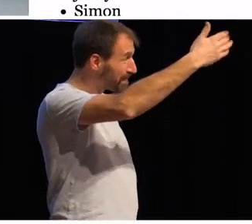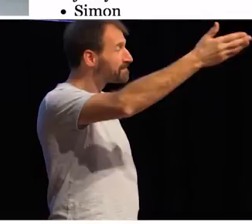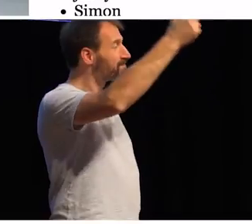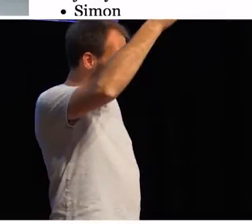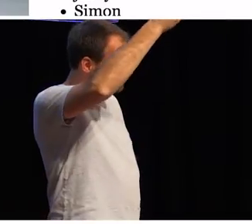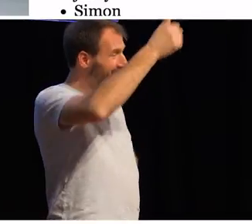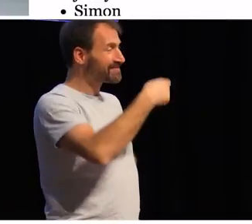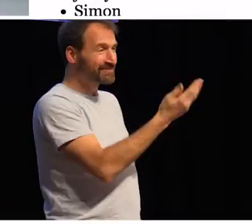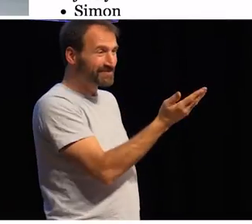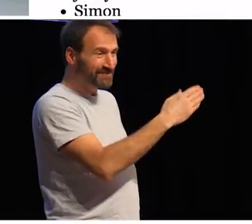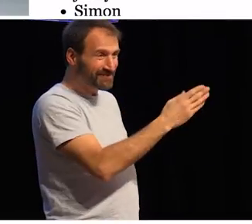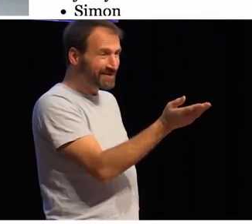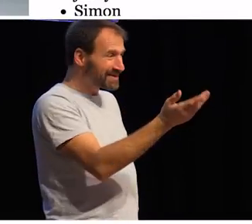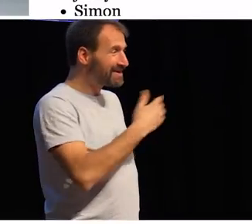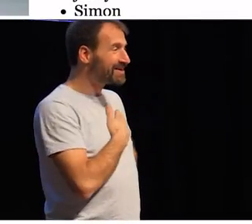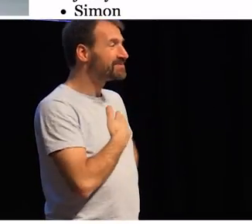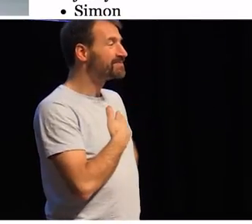turning the knob.